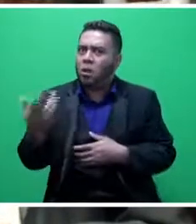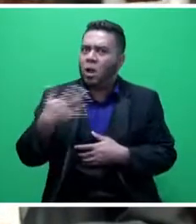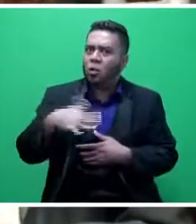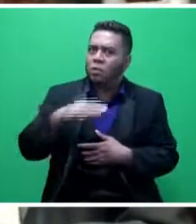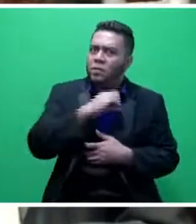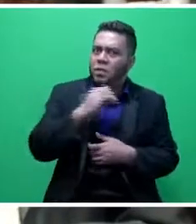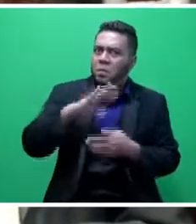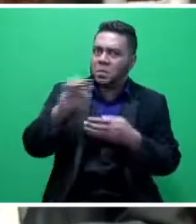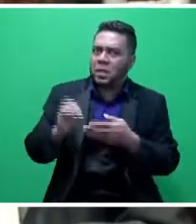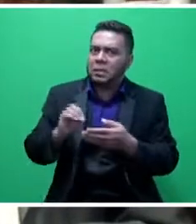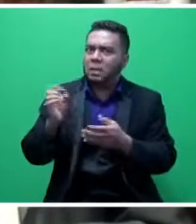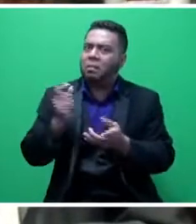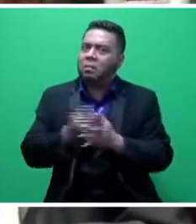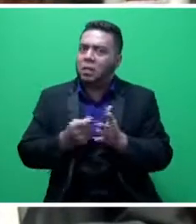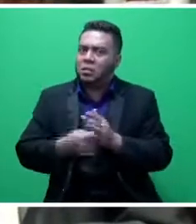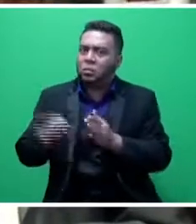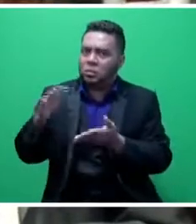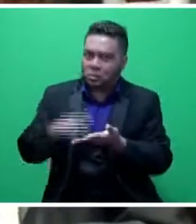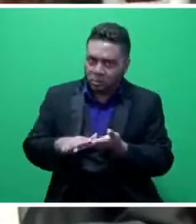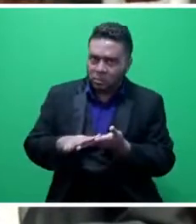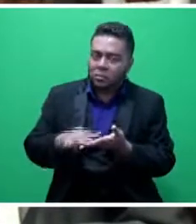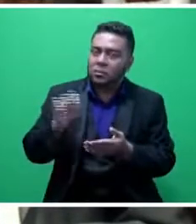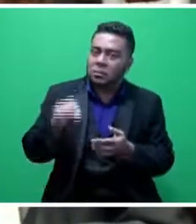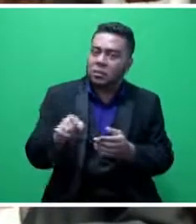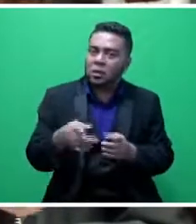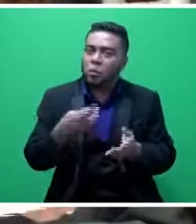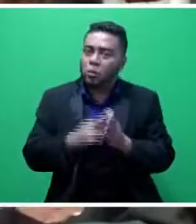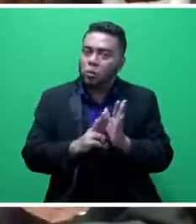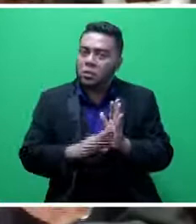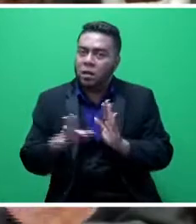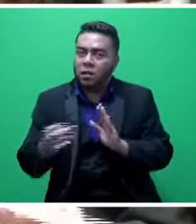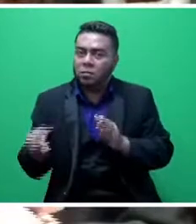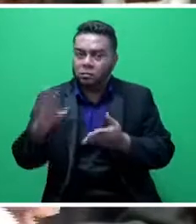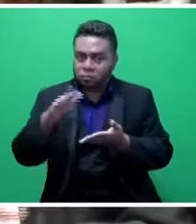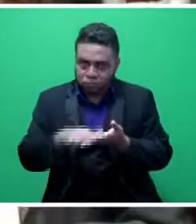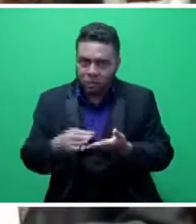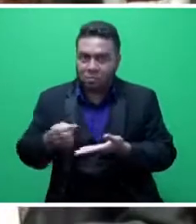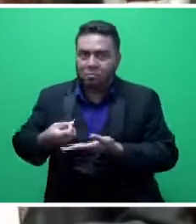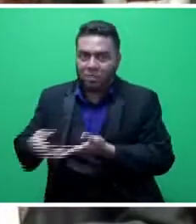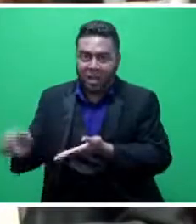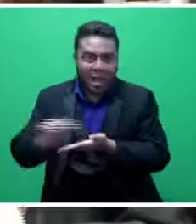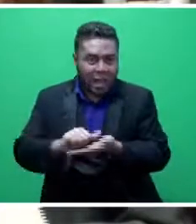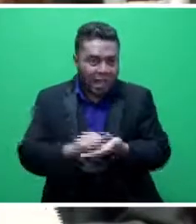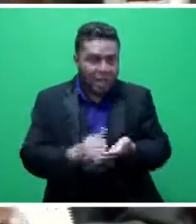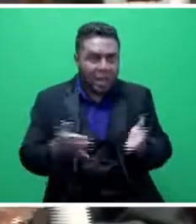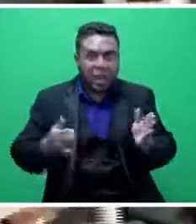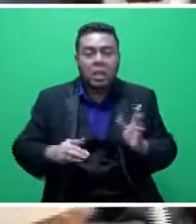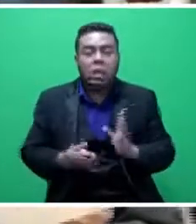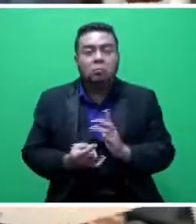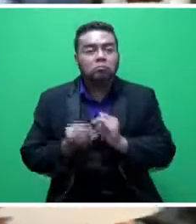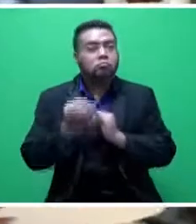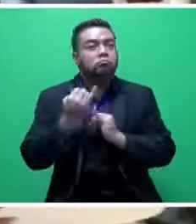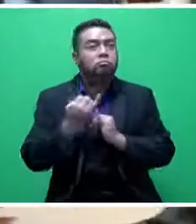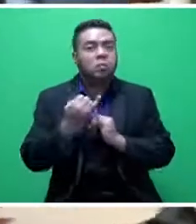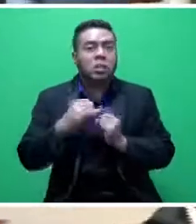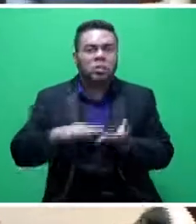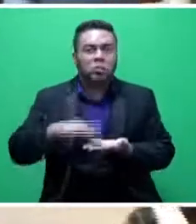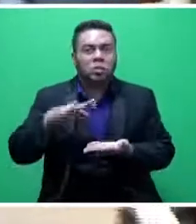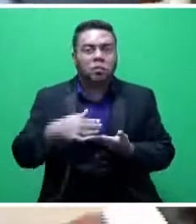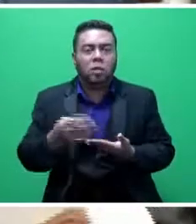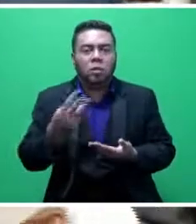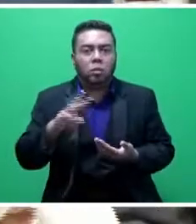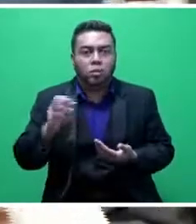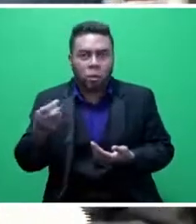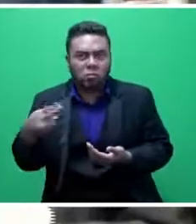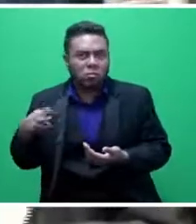deduction. Clarification of rules on the disposable of depreciable assets. Increase in the ratio from 2 to 1 to 3 to 1. This is what we